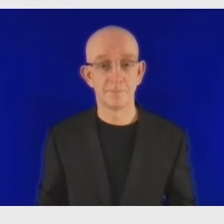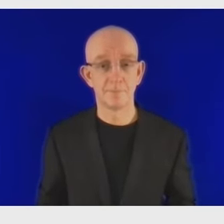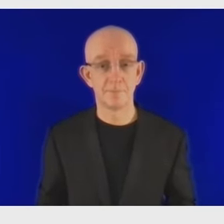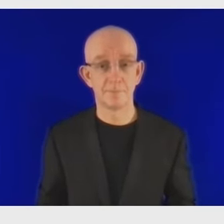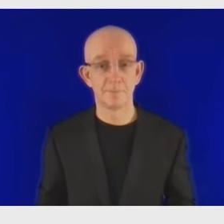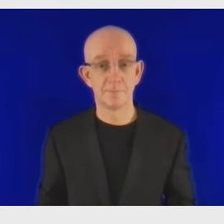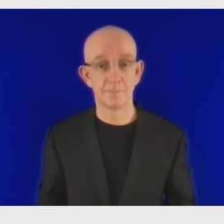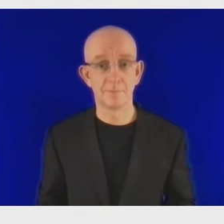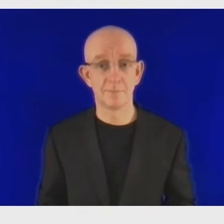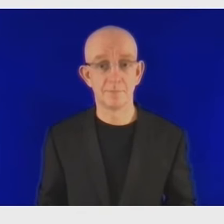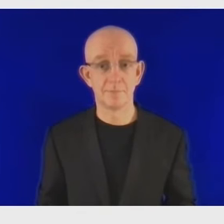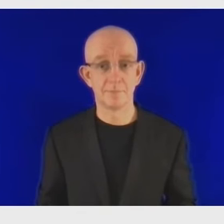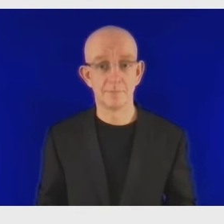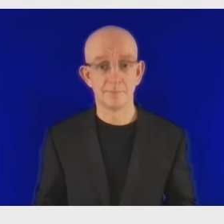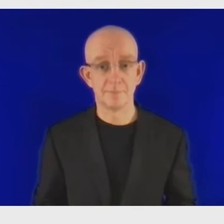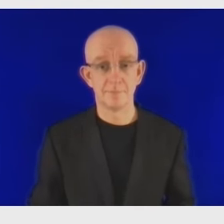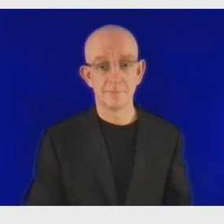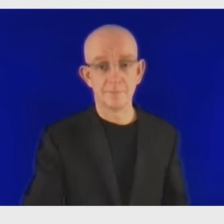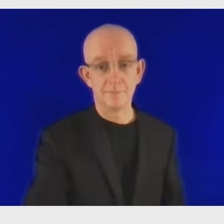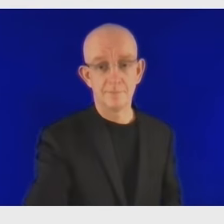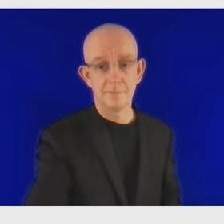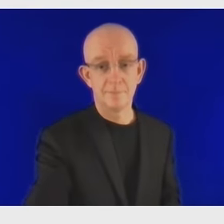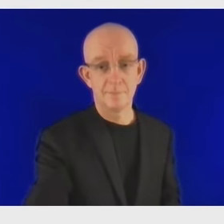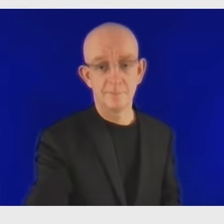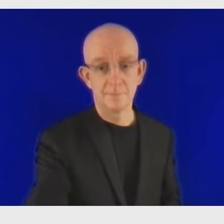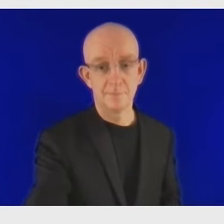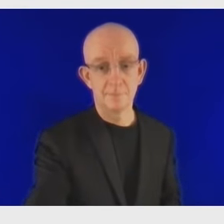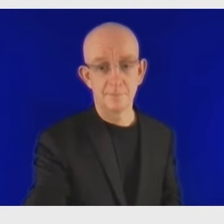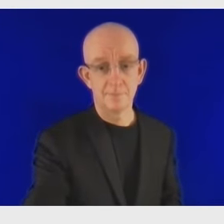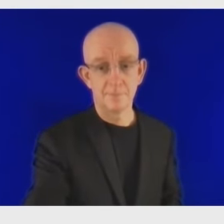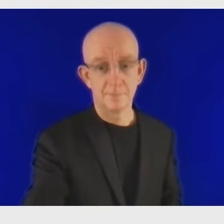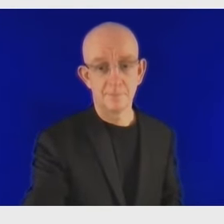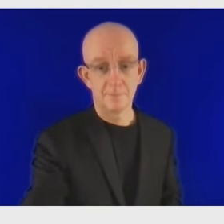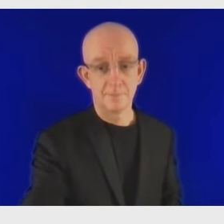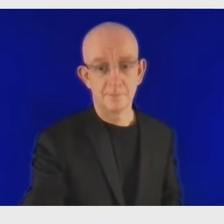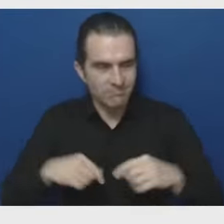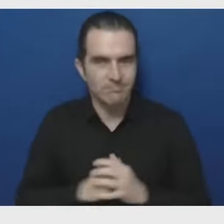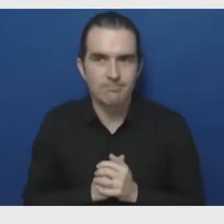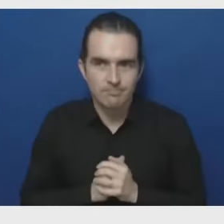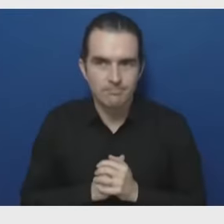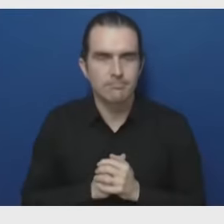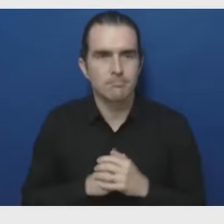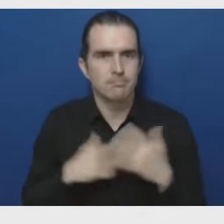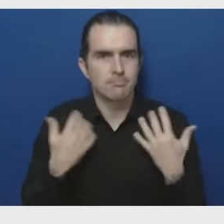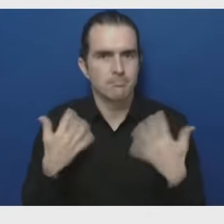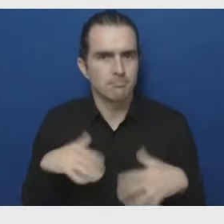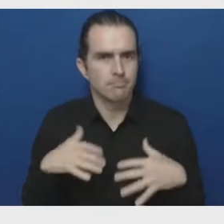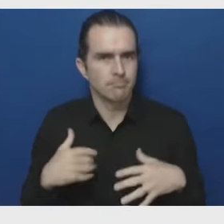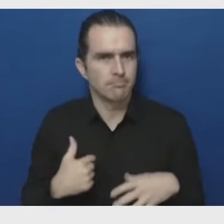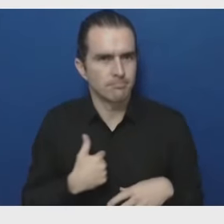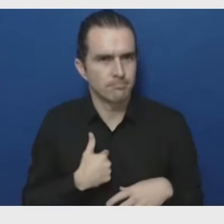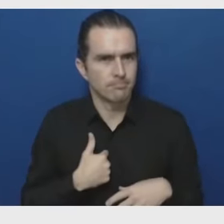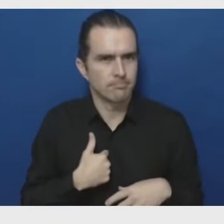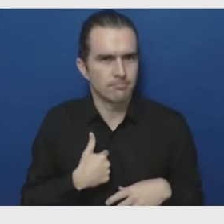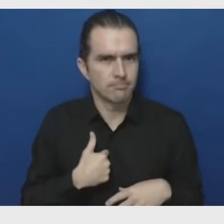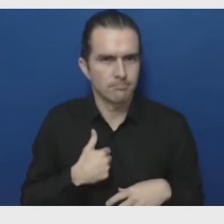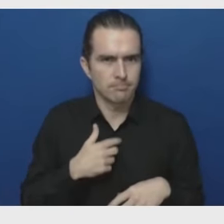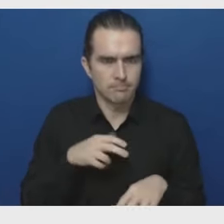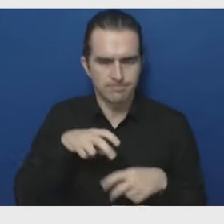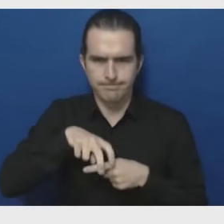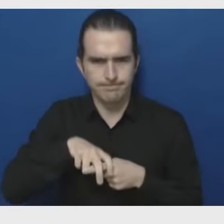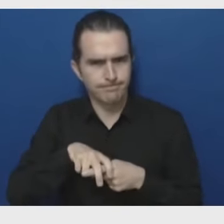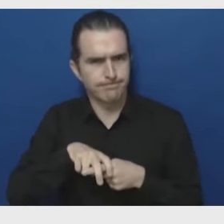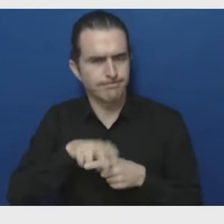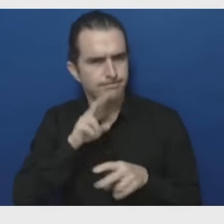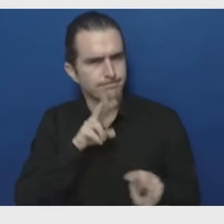just sit with my colleagues and have a discussion on climate finance and put in it some youth perspective. As we all